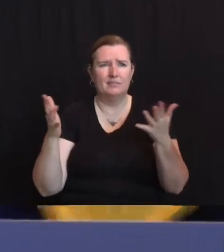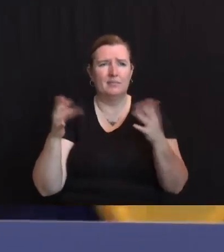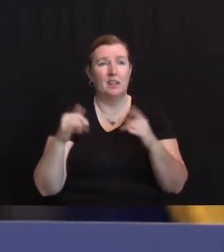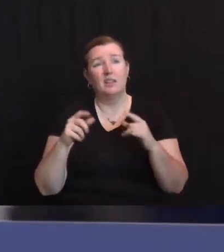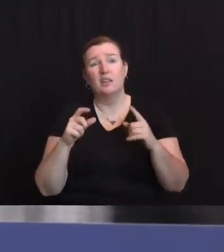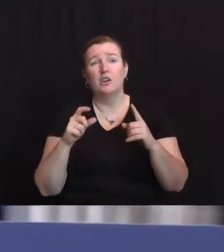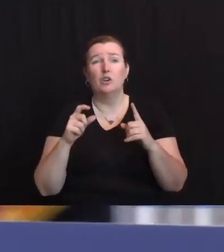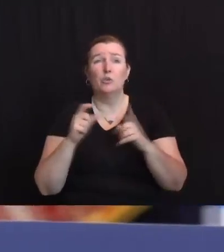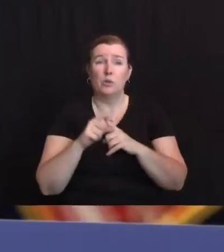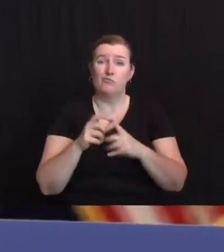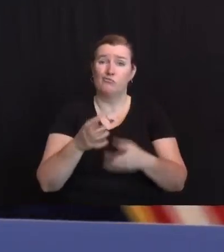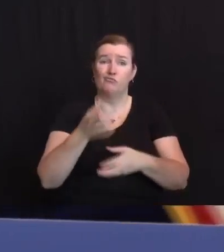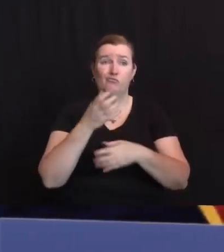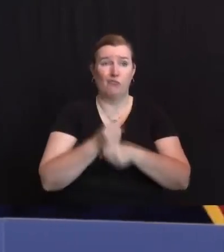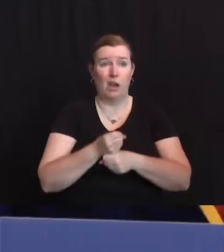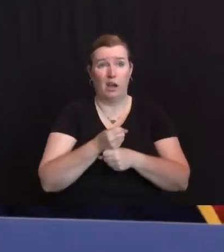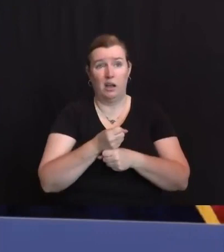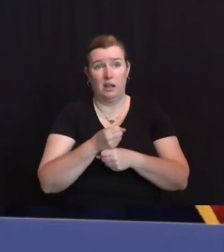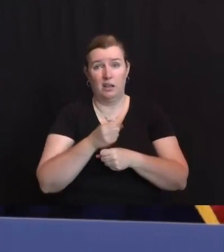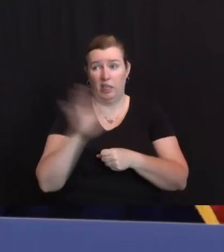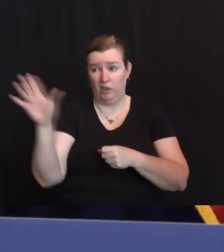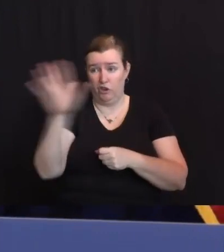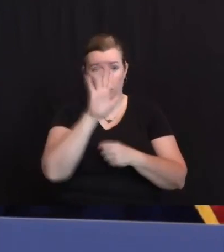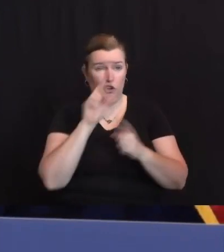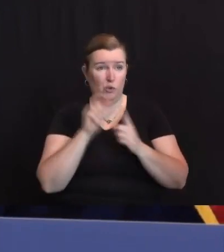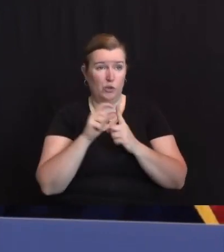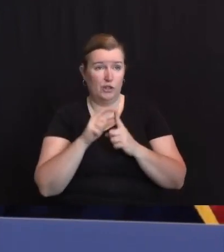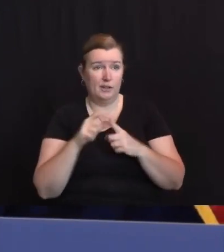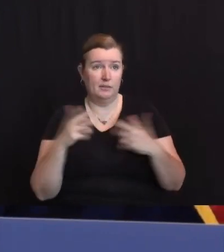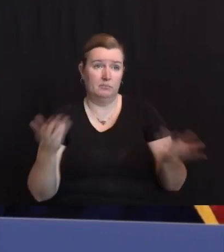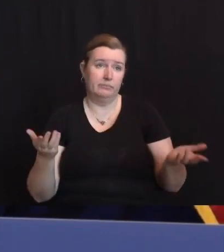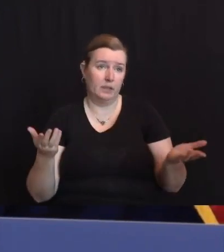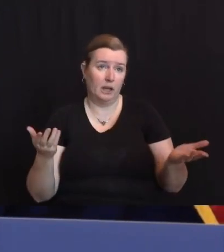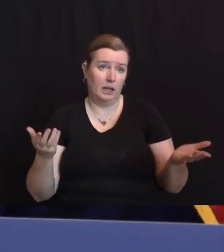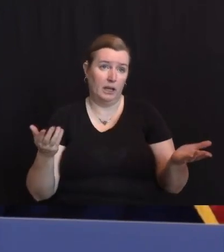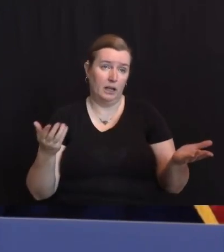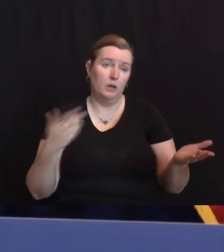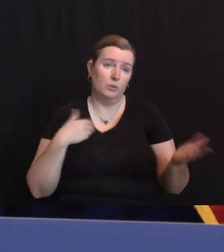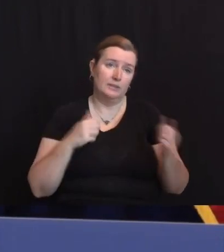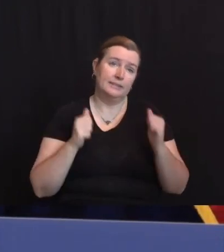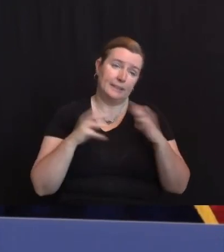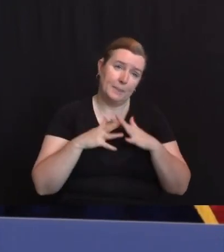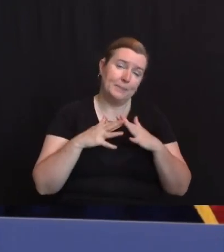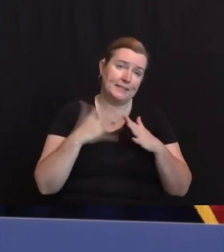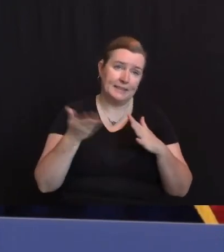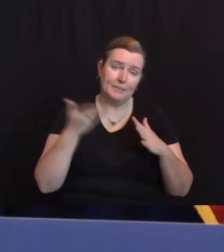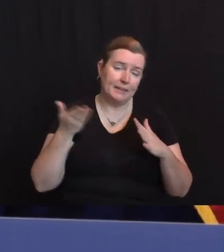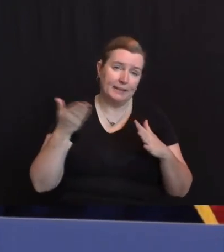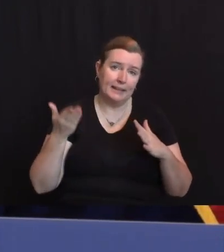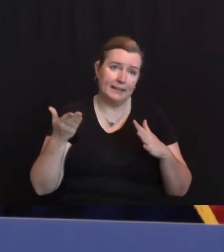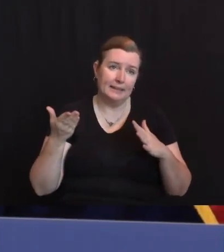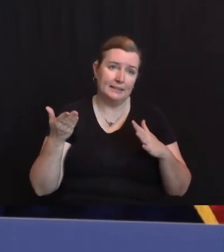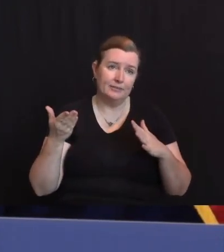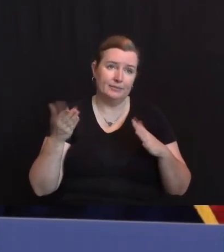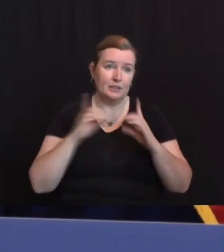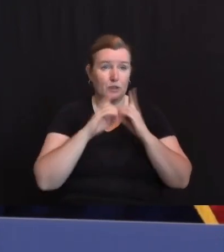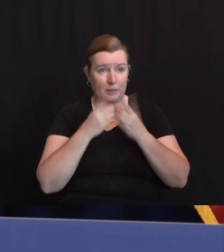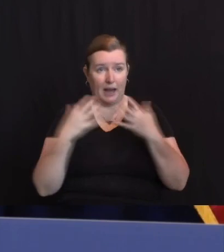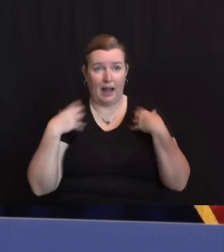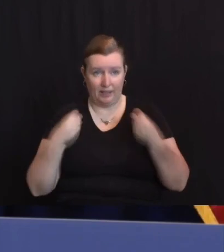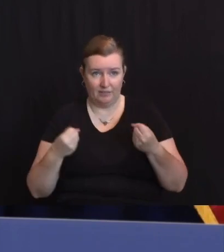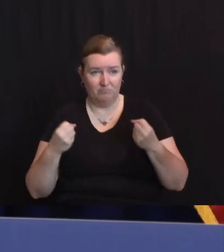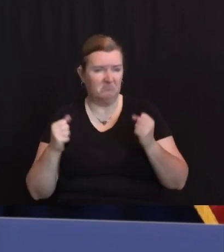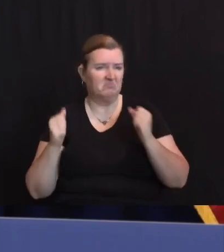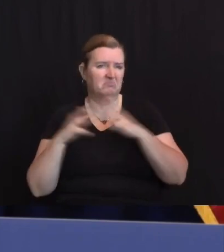We've also, we're in the process of setting up a long-term care division within the Department of Health, which is